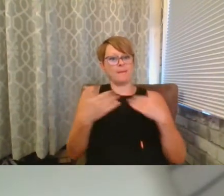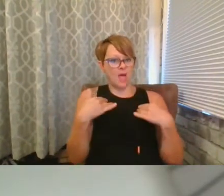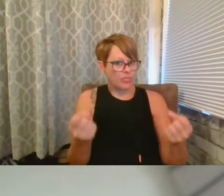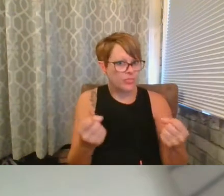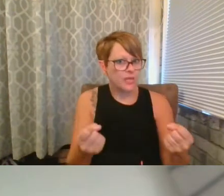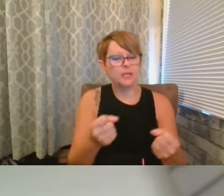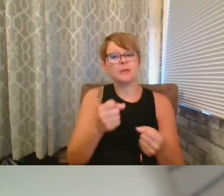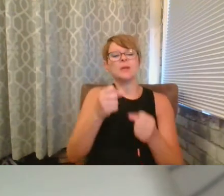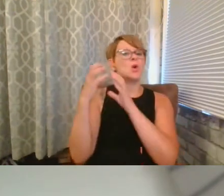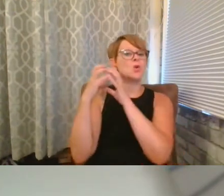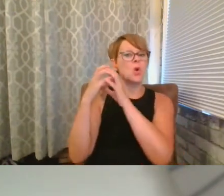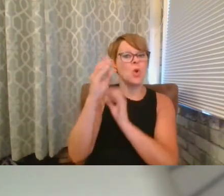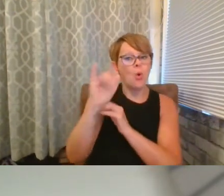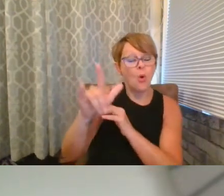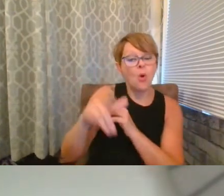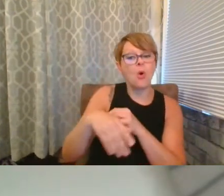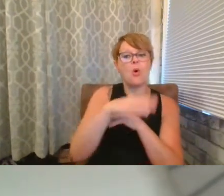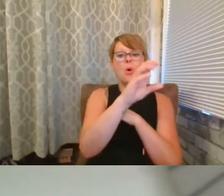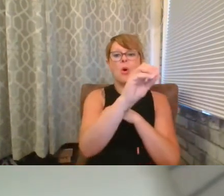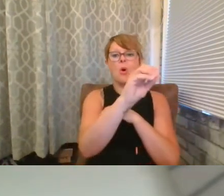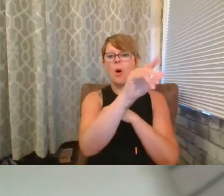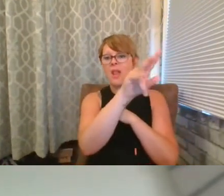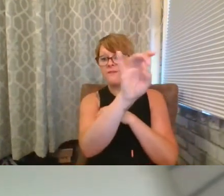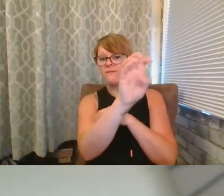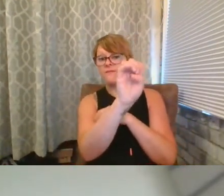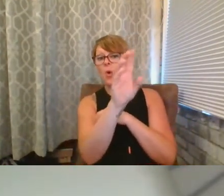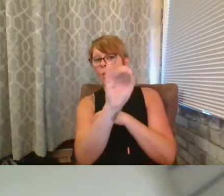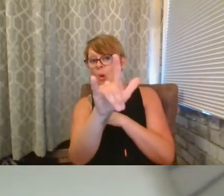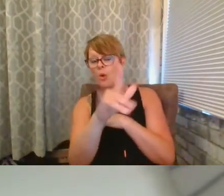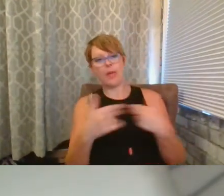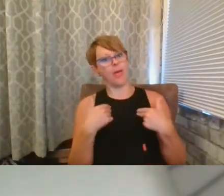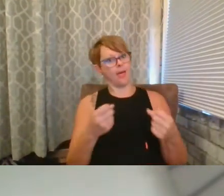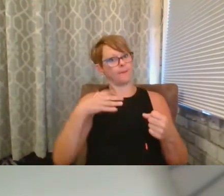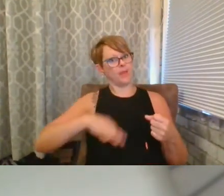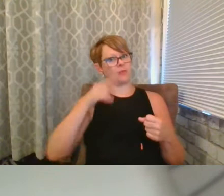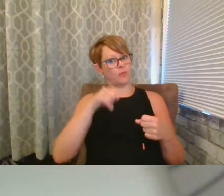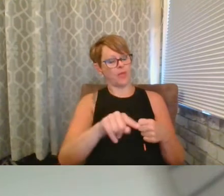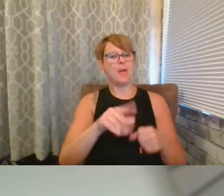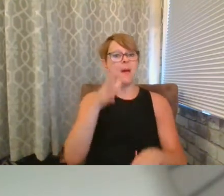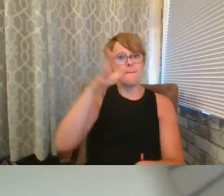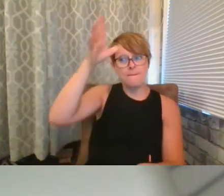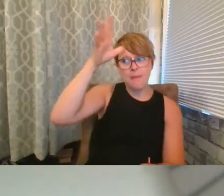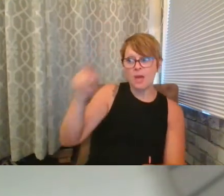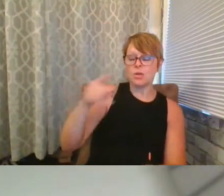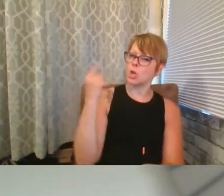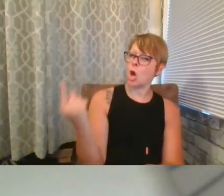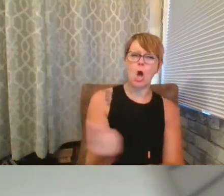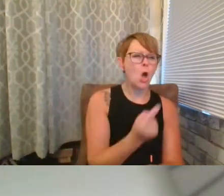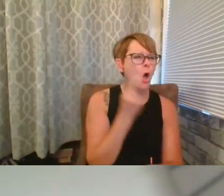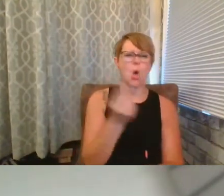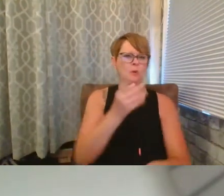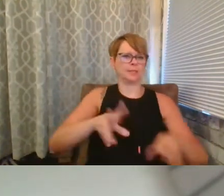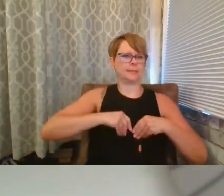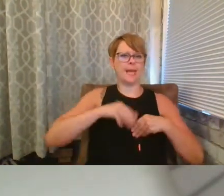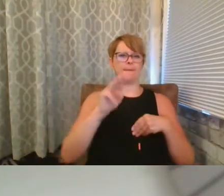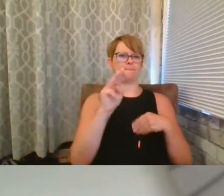olive oil. So this is good for, these are the health benefits. And surprisingly, my parents have always accepted that menu.